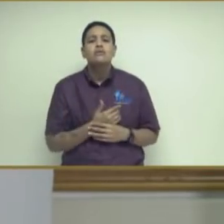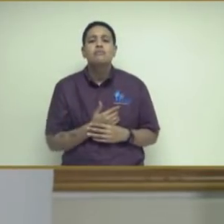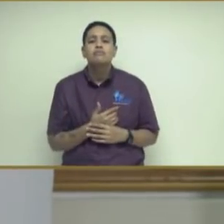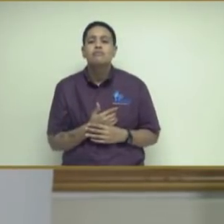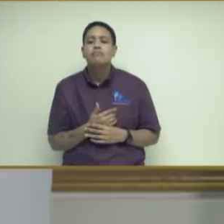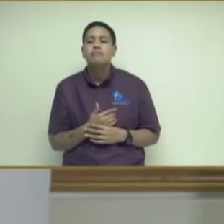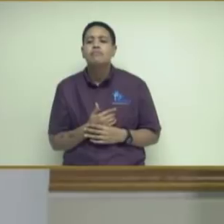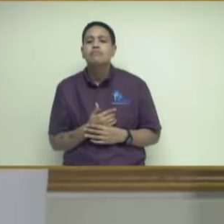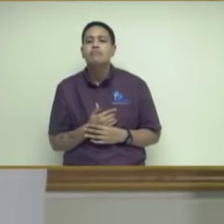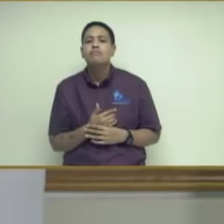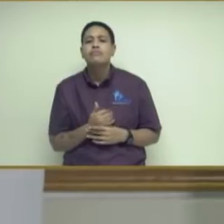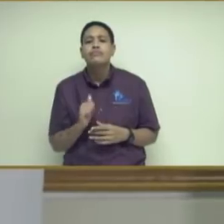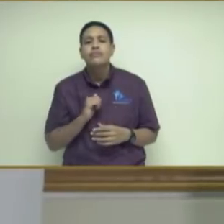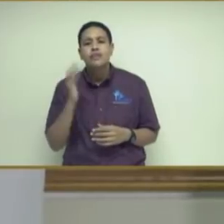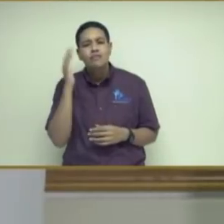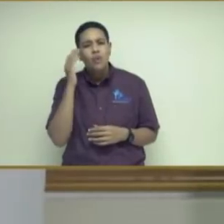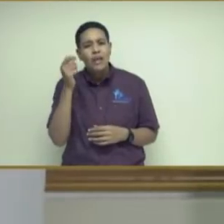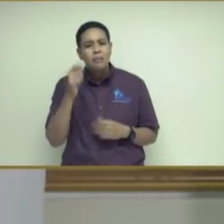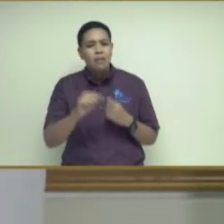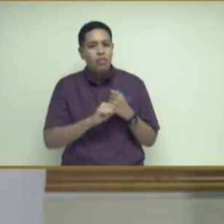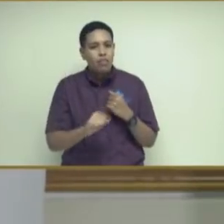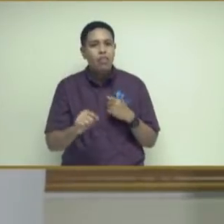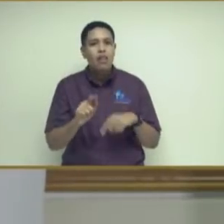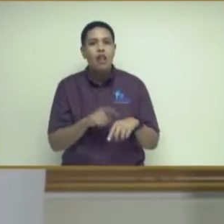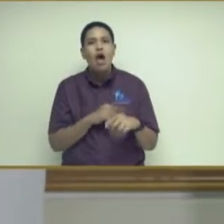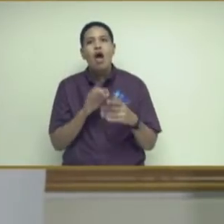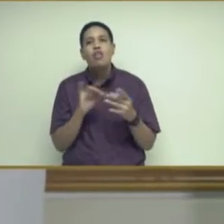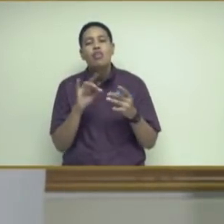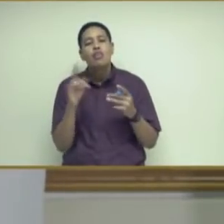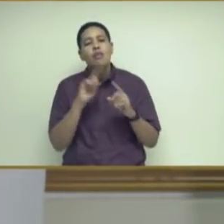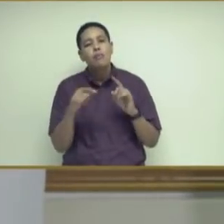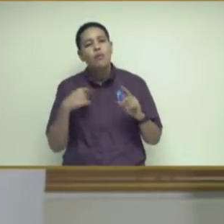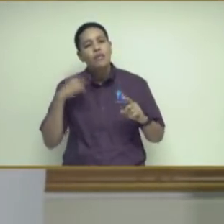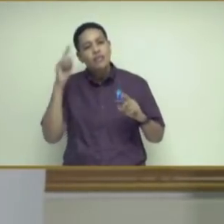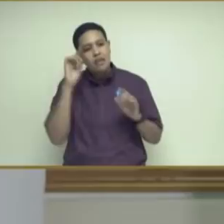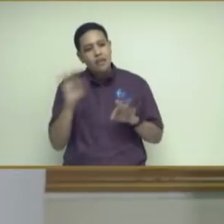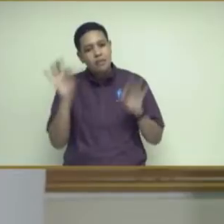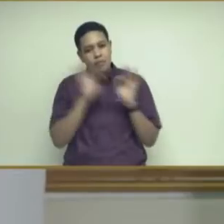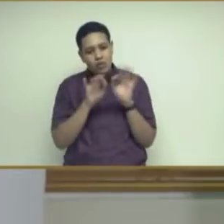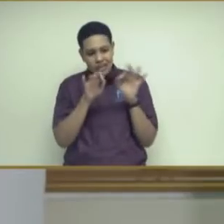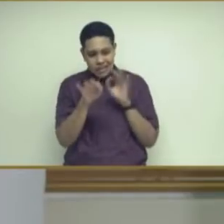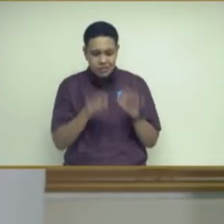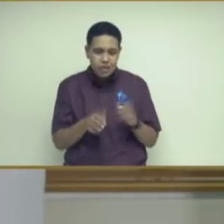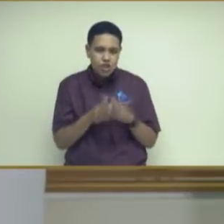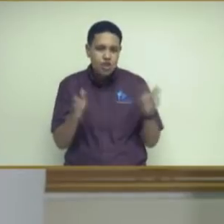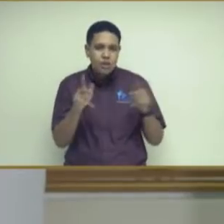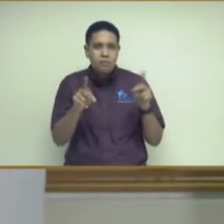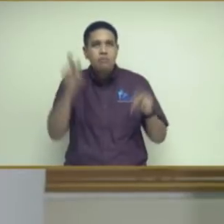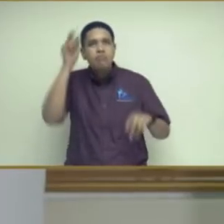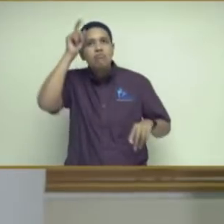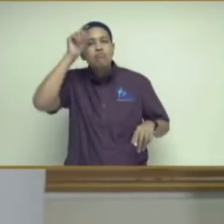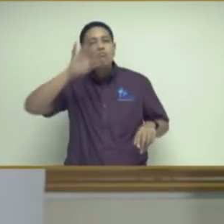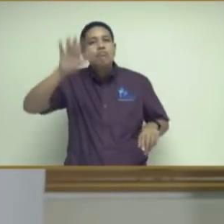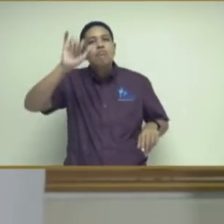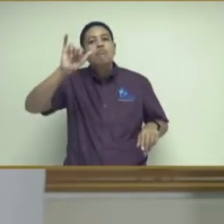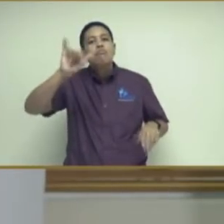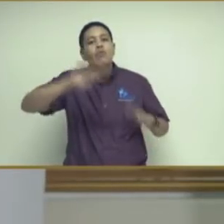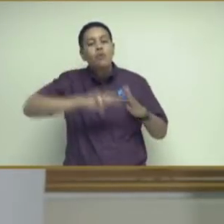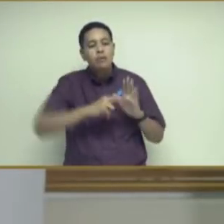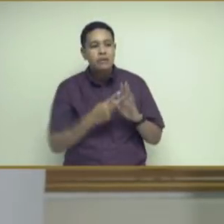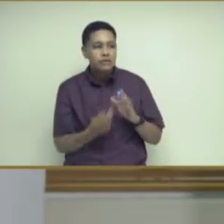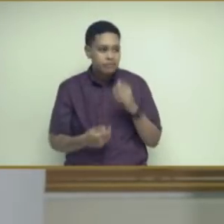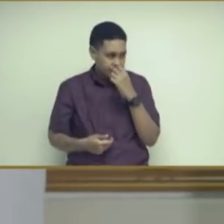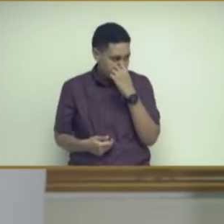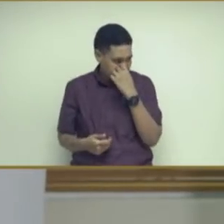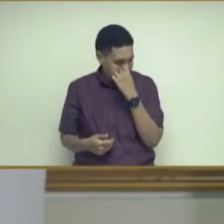And I know it's a little lengthy, but nevertheless, we think it was important to outline it generally to the populace.